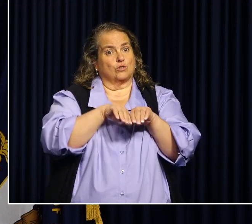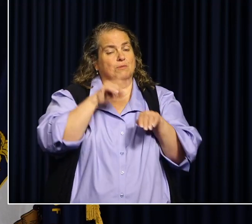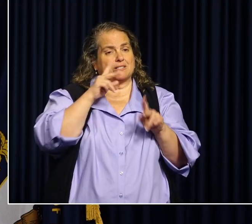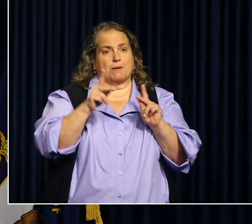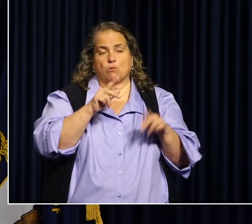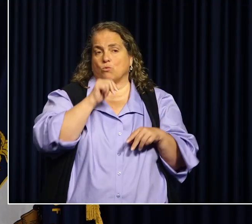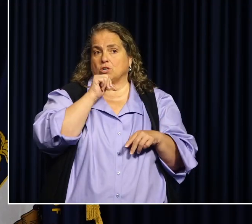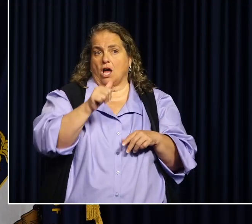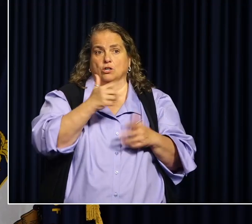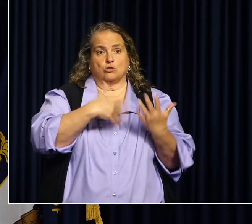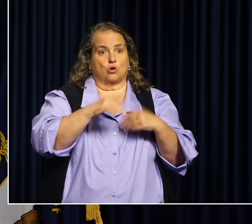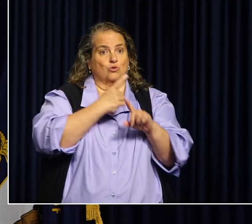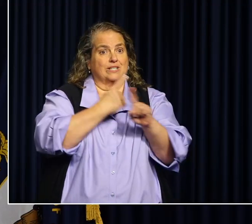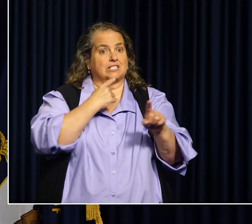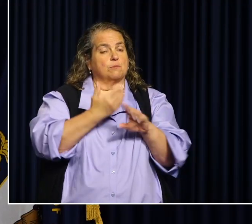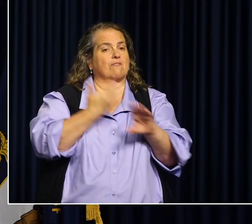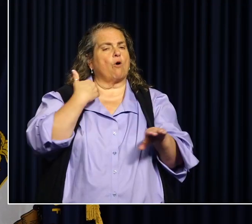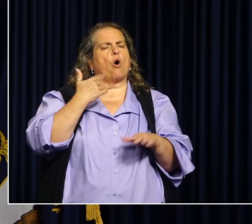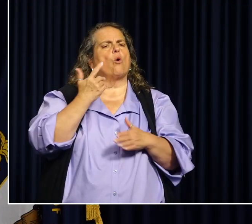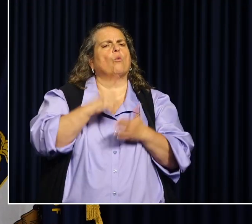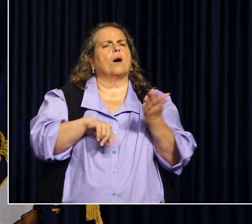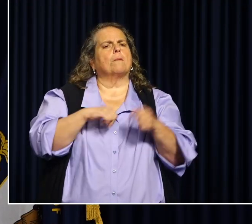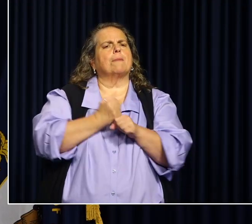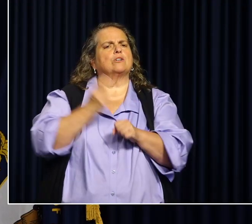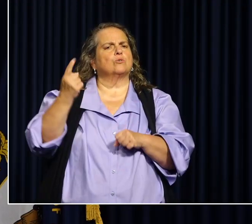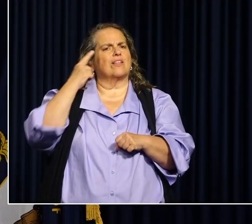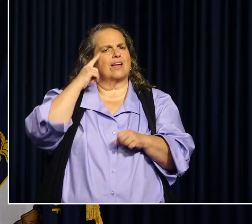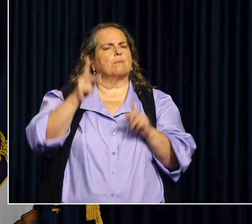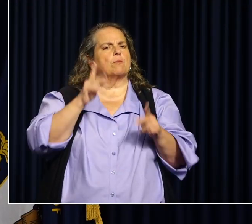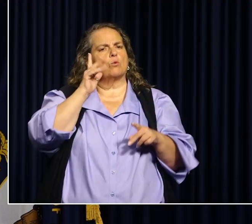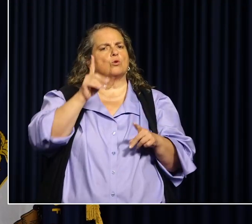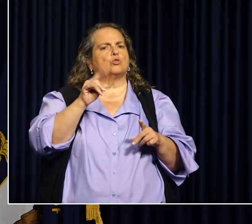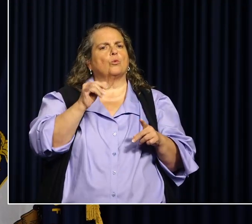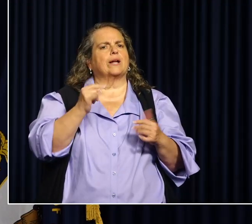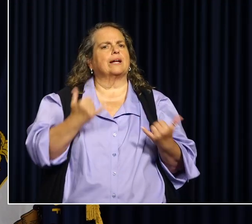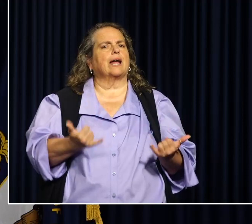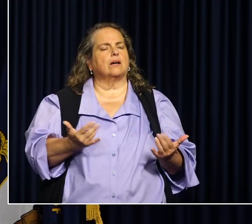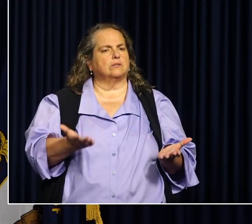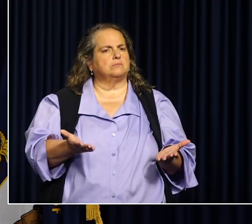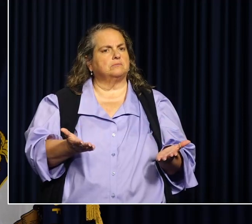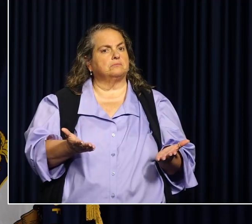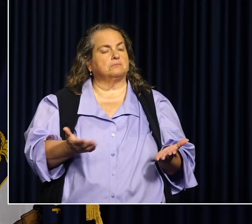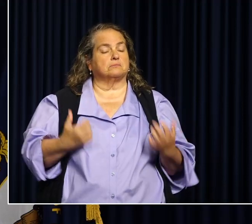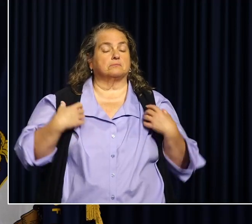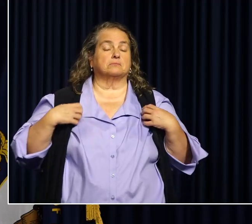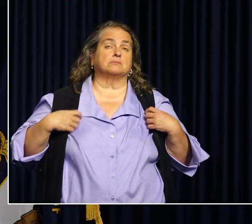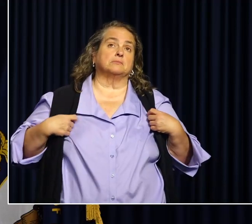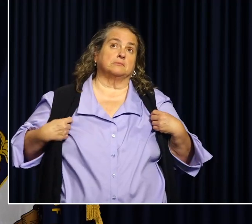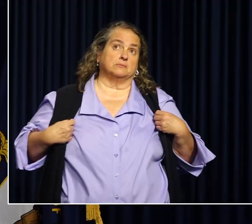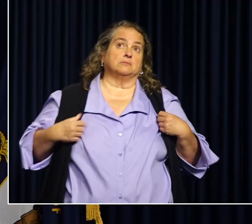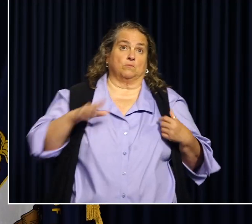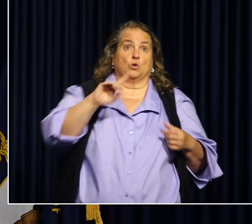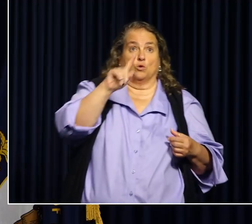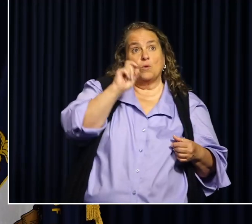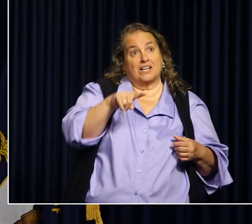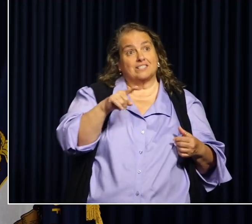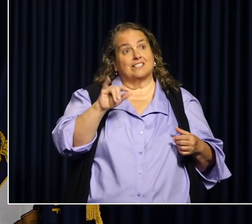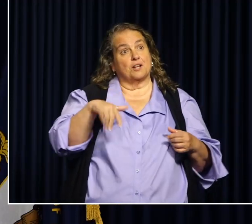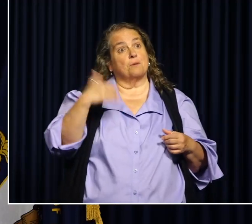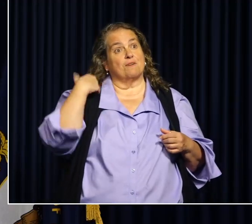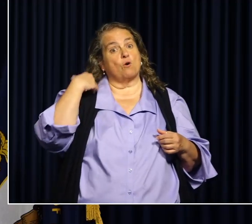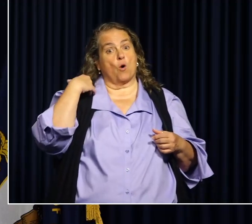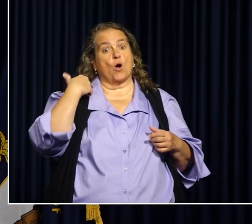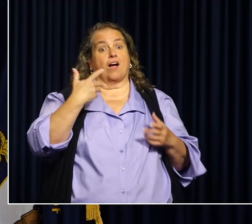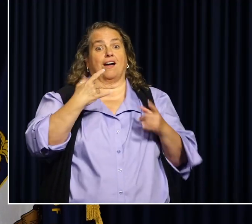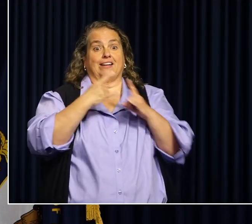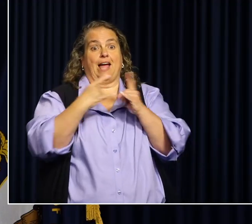social distancing before. What makes you think that people are going to do that now? So the question is, if people weren't social distancing at campgrounds